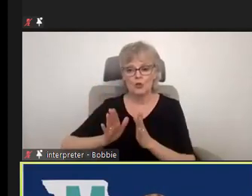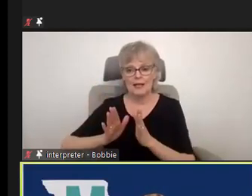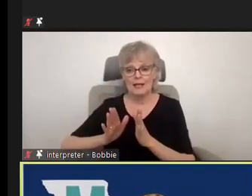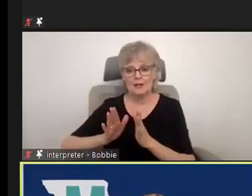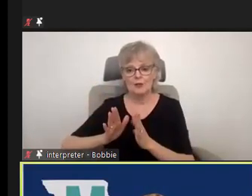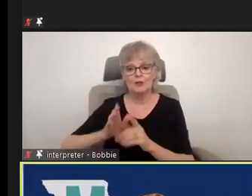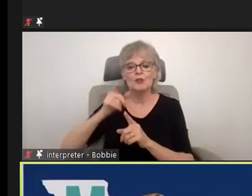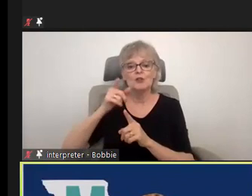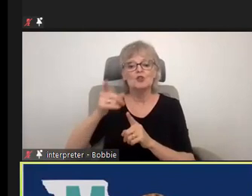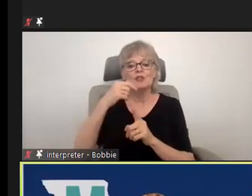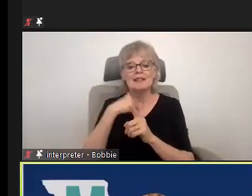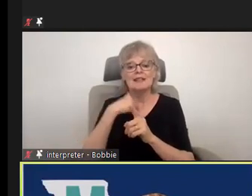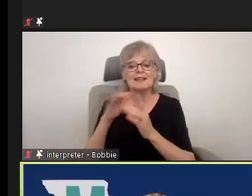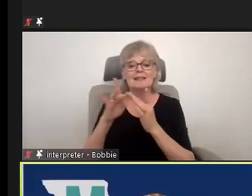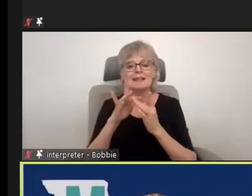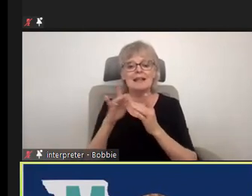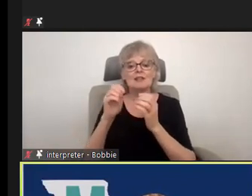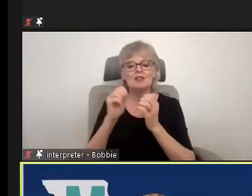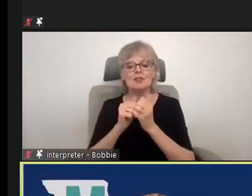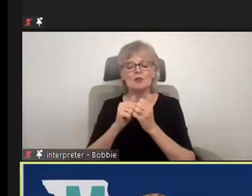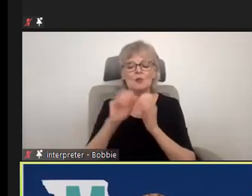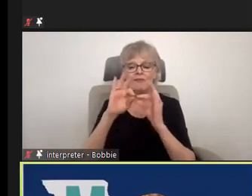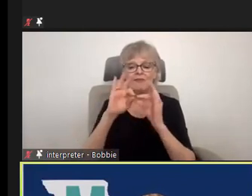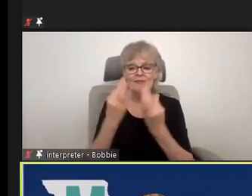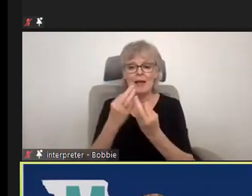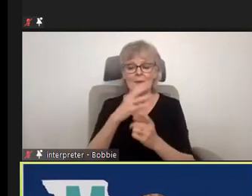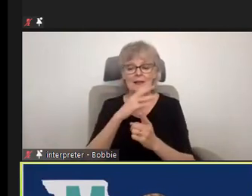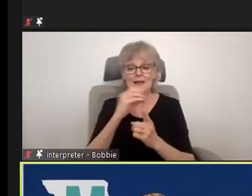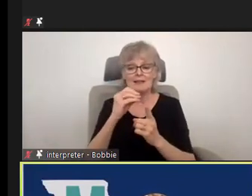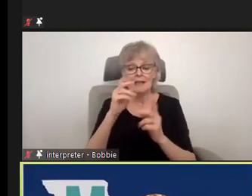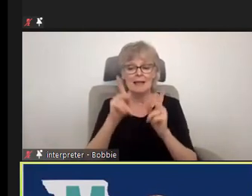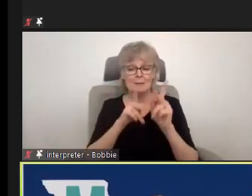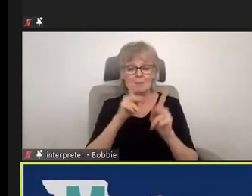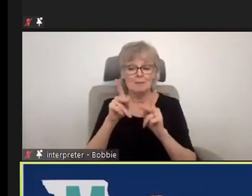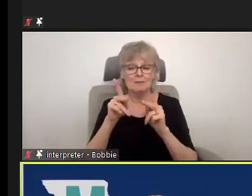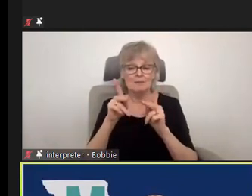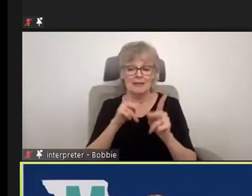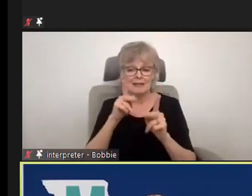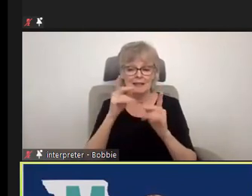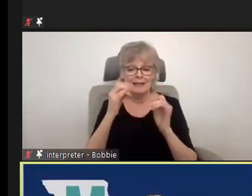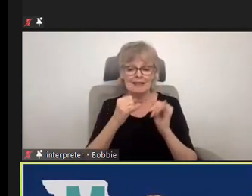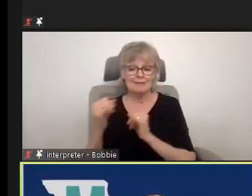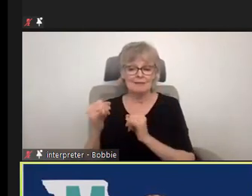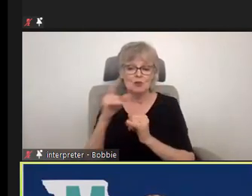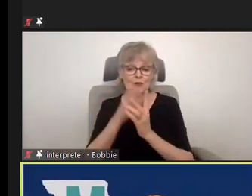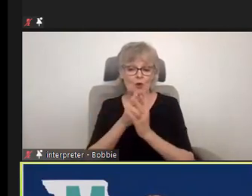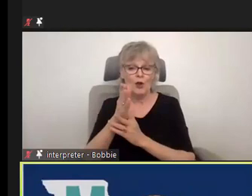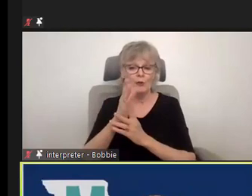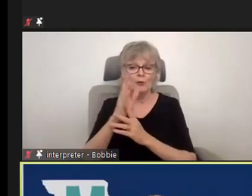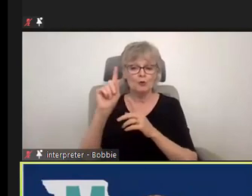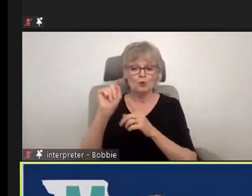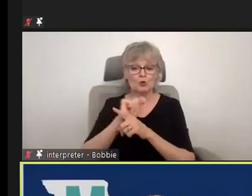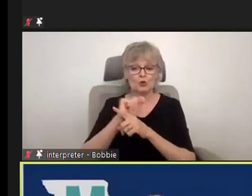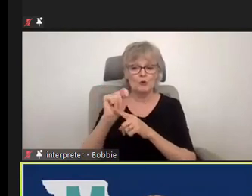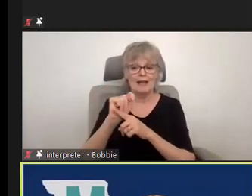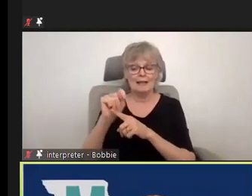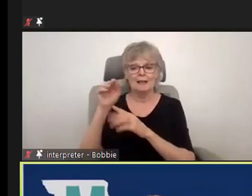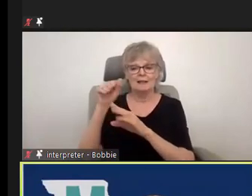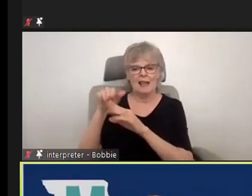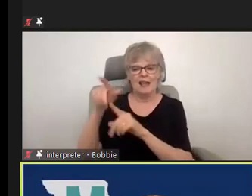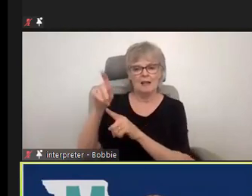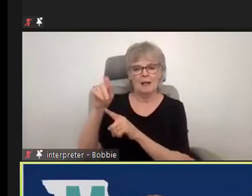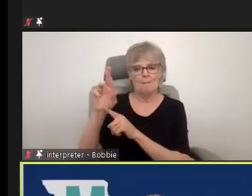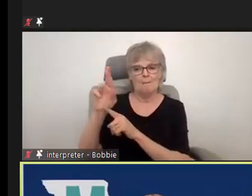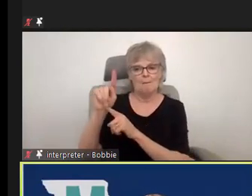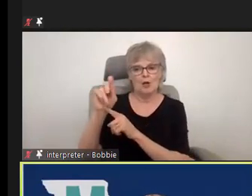with families and individuals who have gone through the leadership training of partners. So the initial thing that we did was